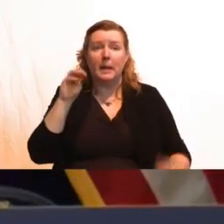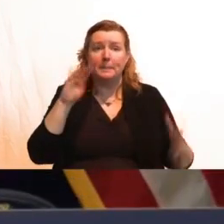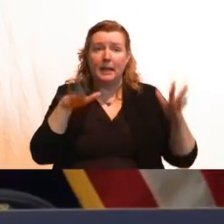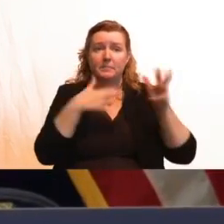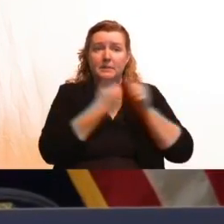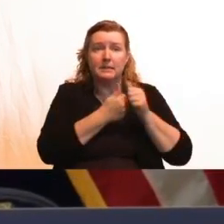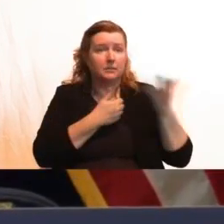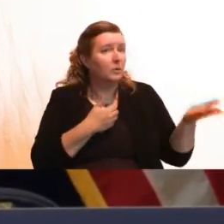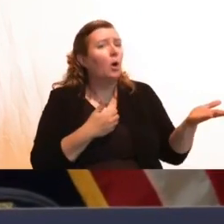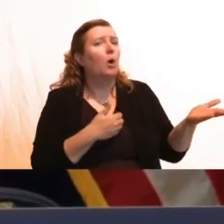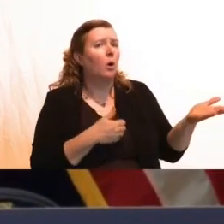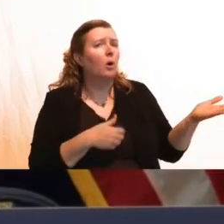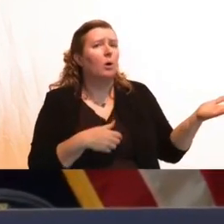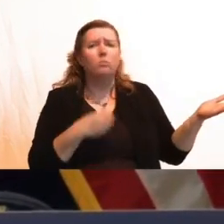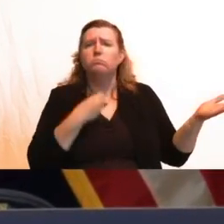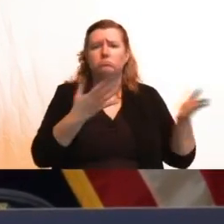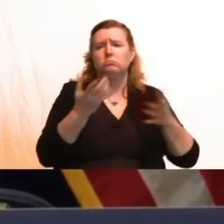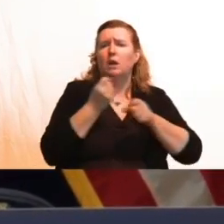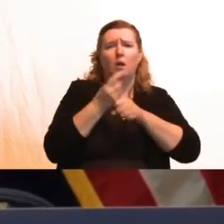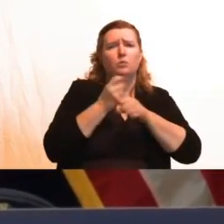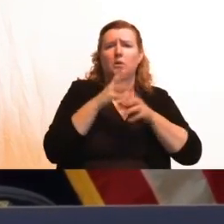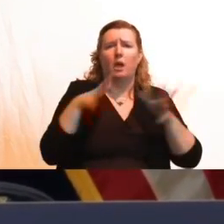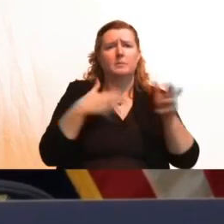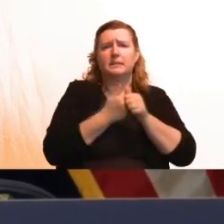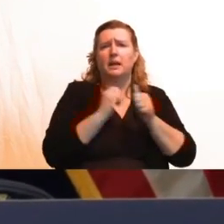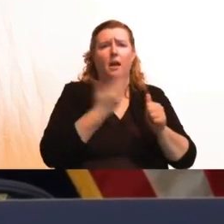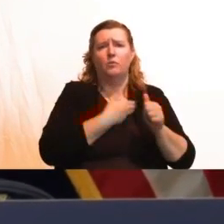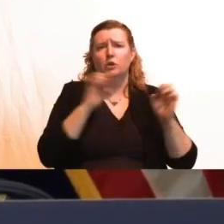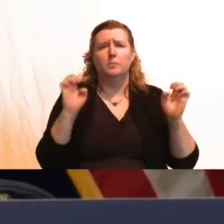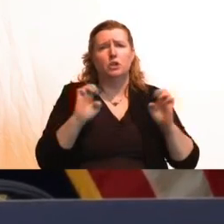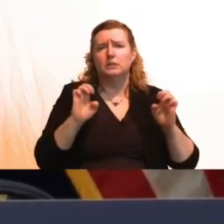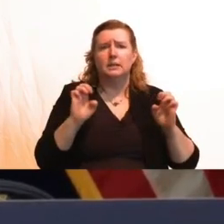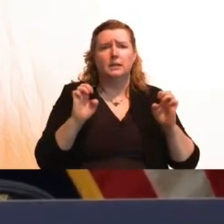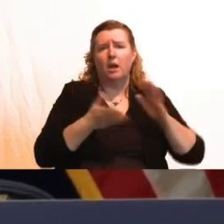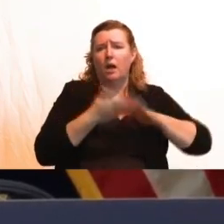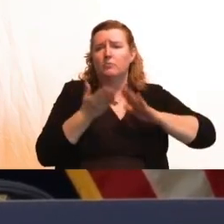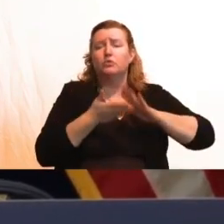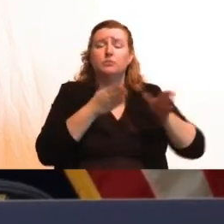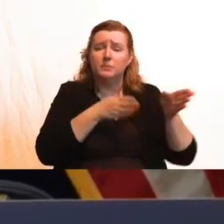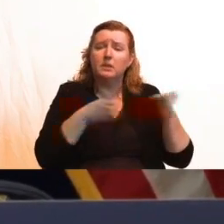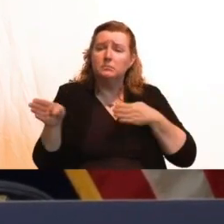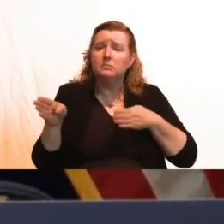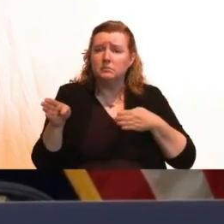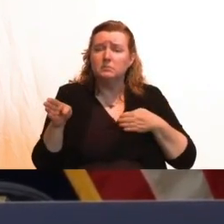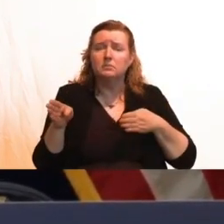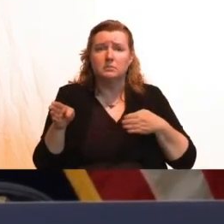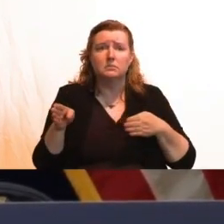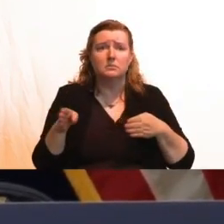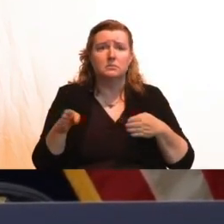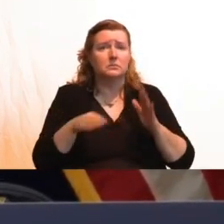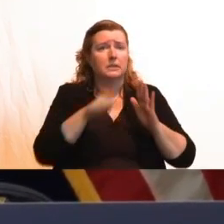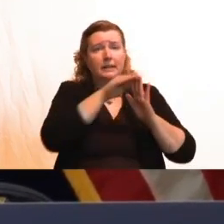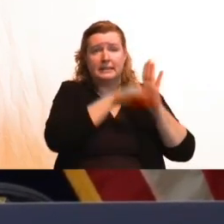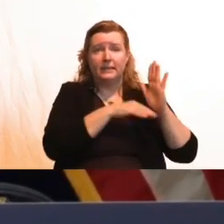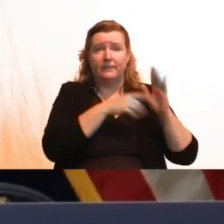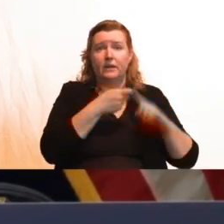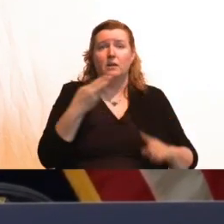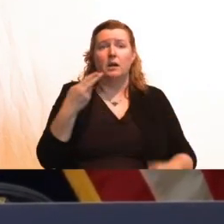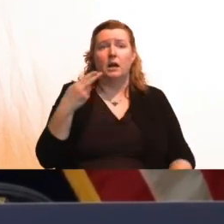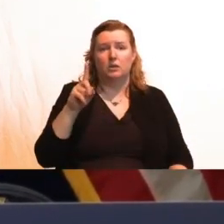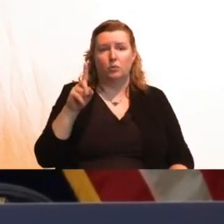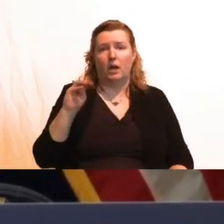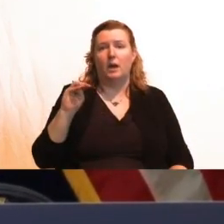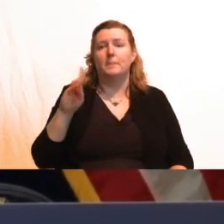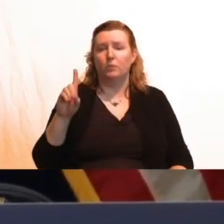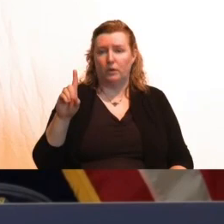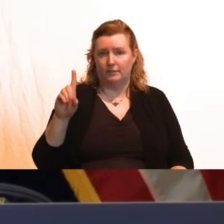Alex. I think the lessons from H1N1 and from Ebola have us constantly and continuously, but if offline, if you